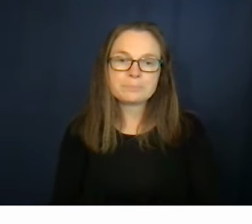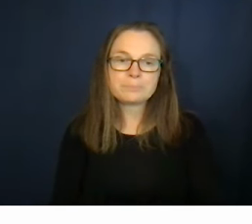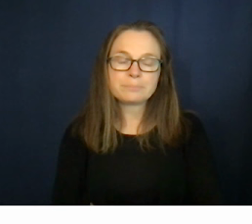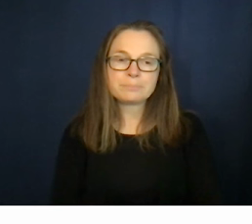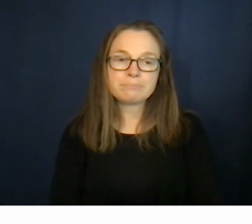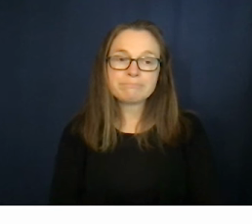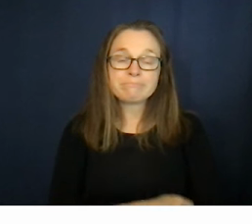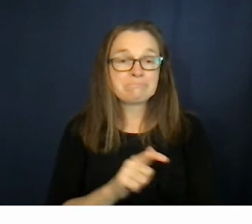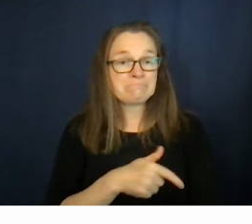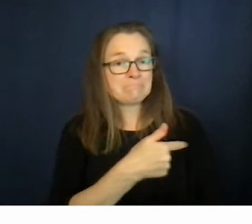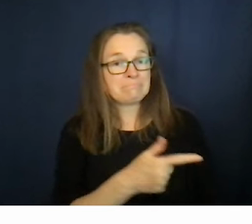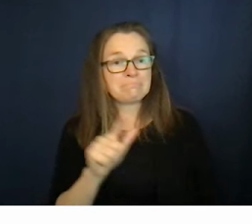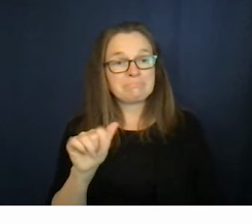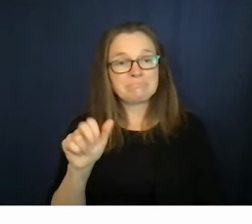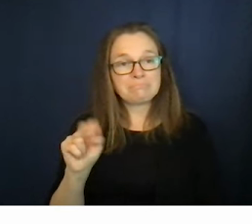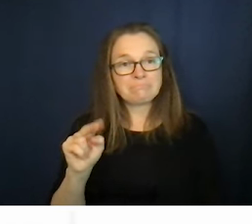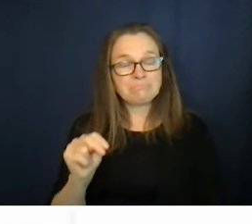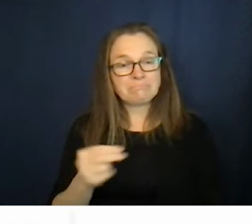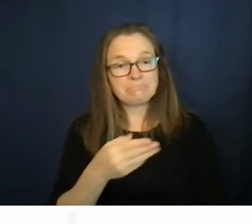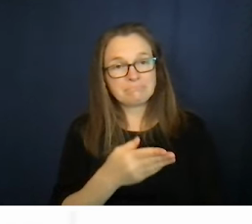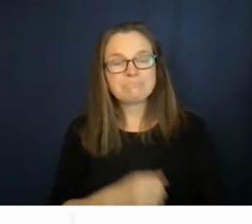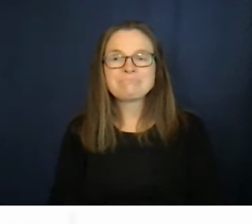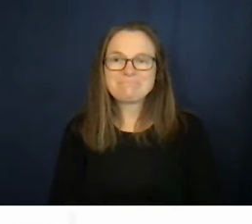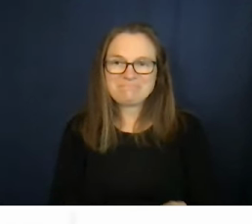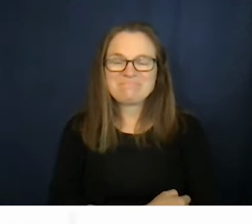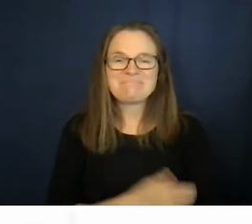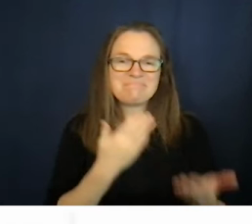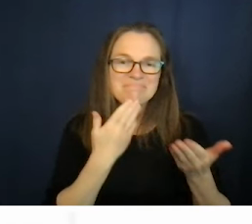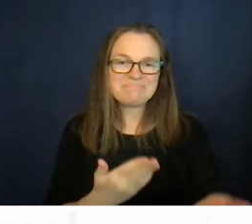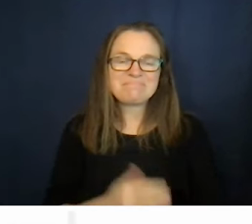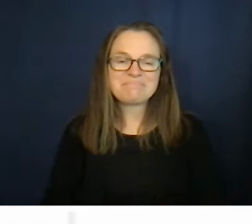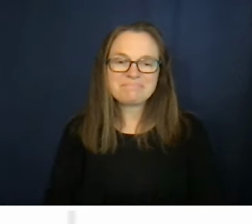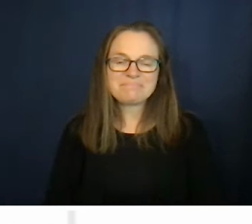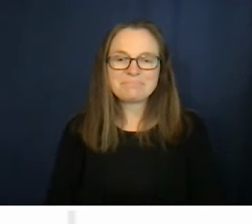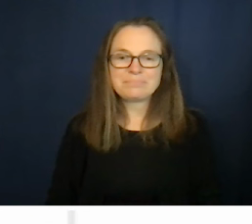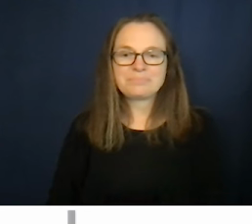And Lynn, I'll pass it back to you. Thanks, Jacob.